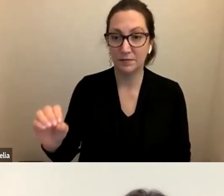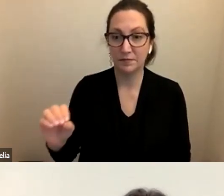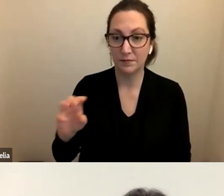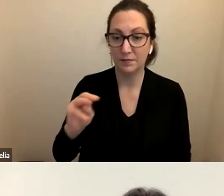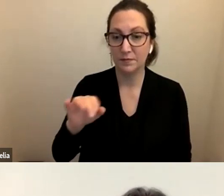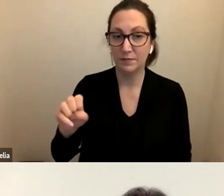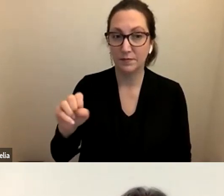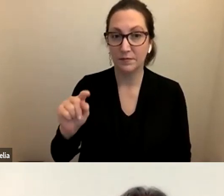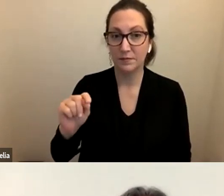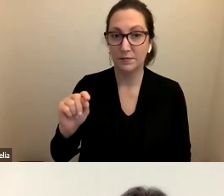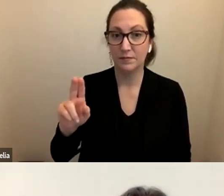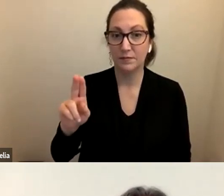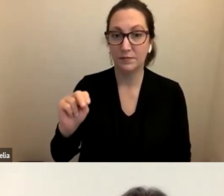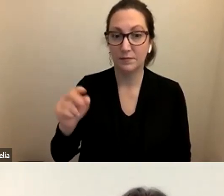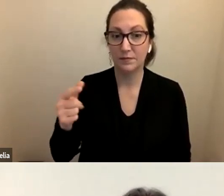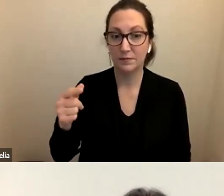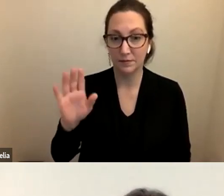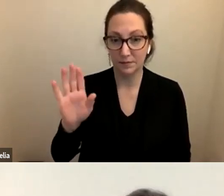Ms. Tang, Present.